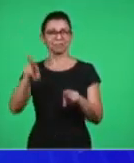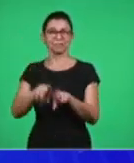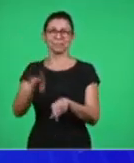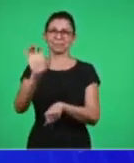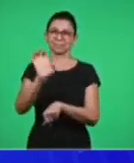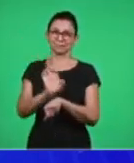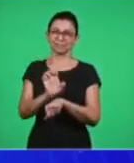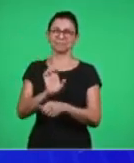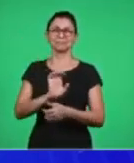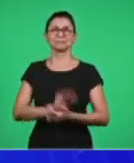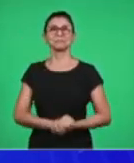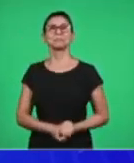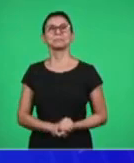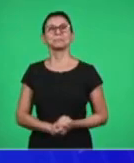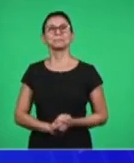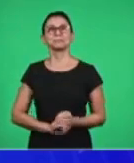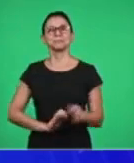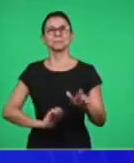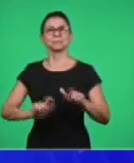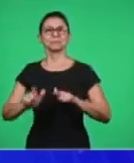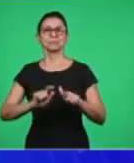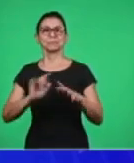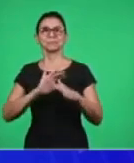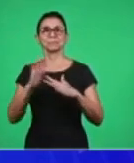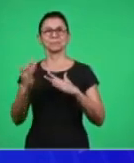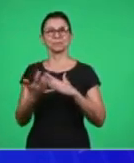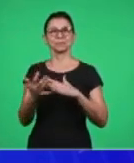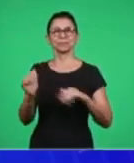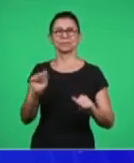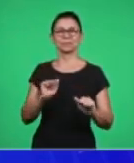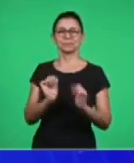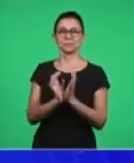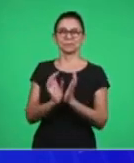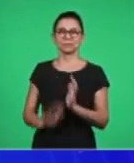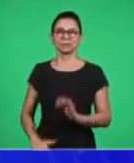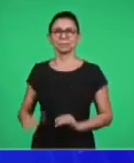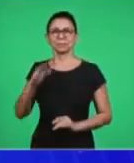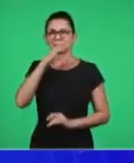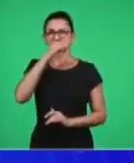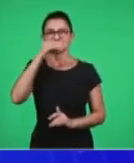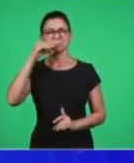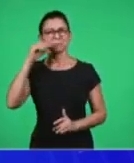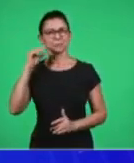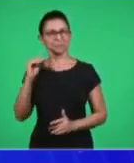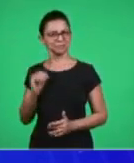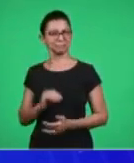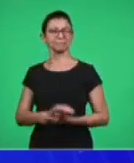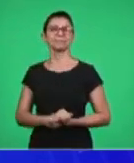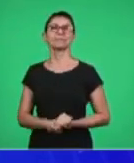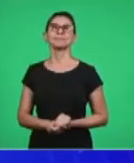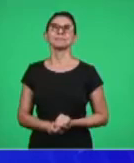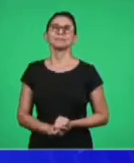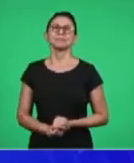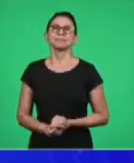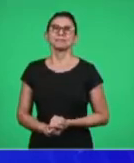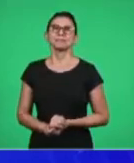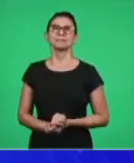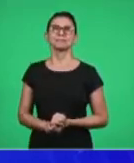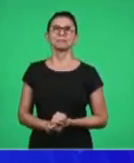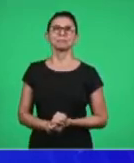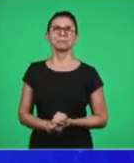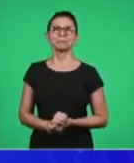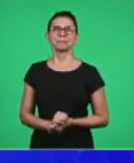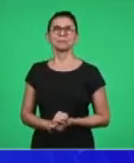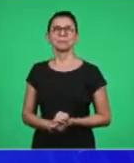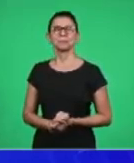São Paulo, in Brazil. We also had a work on teaching children how